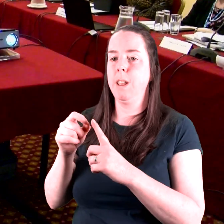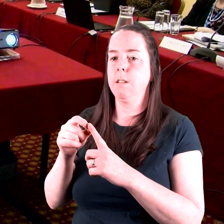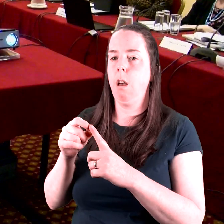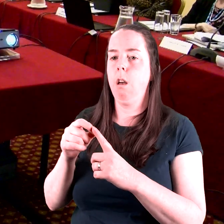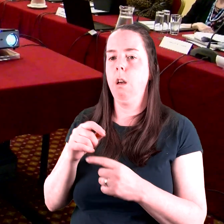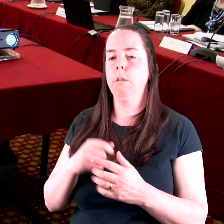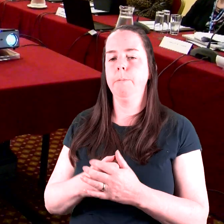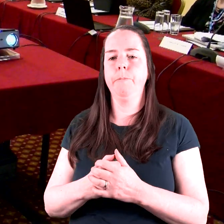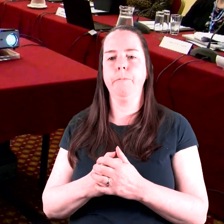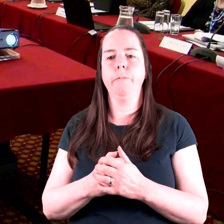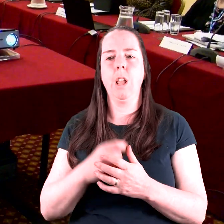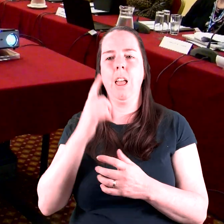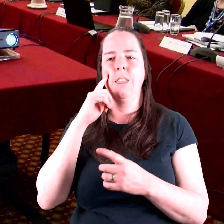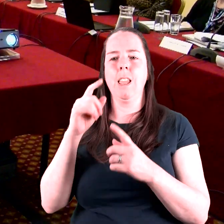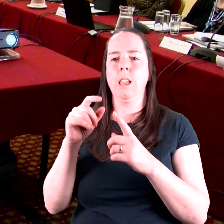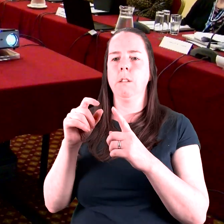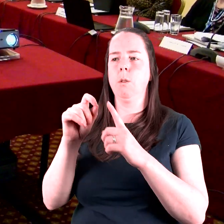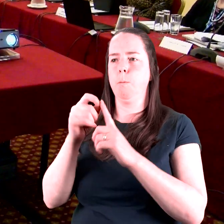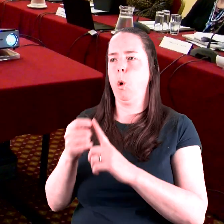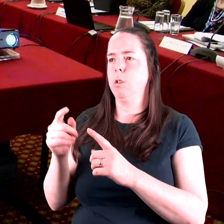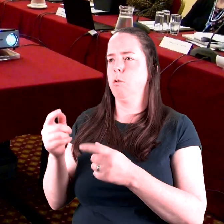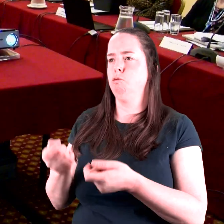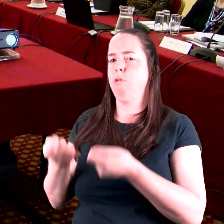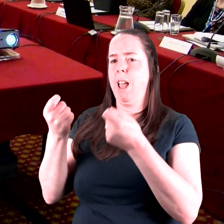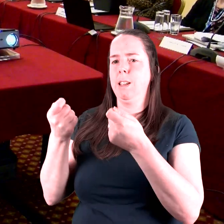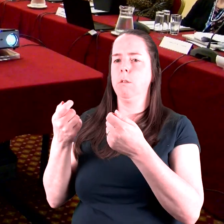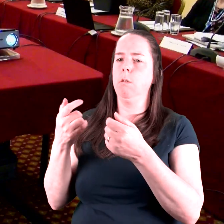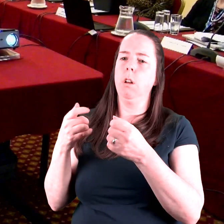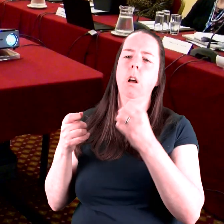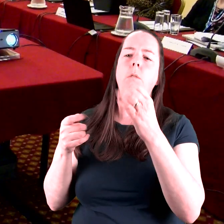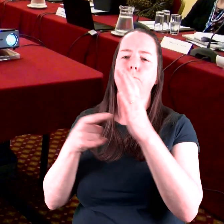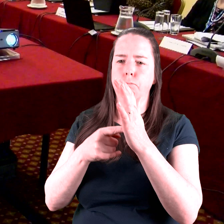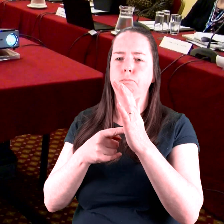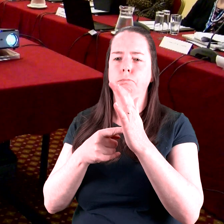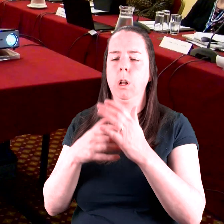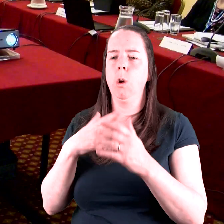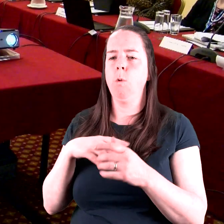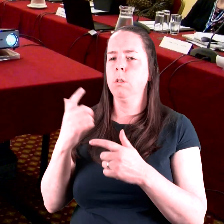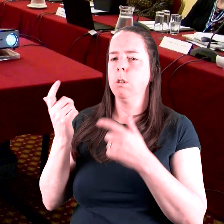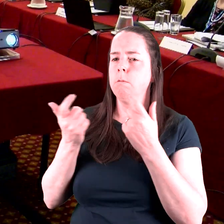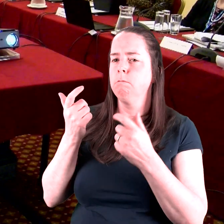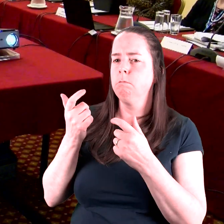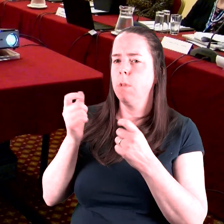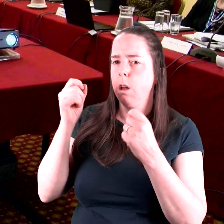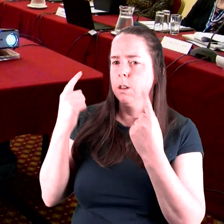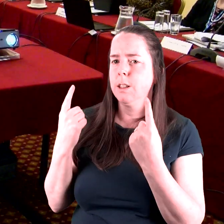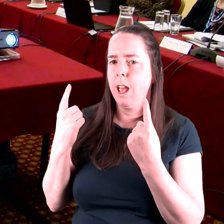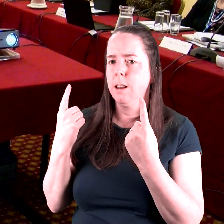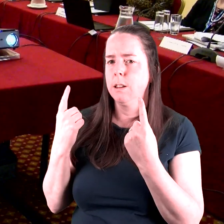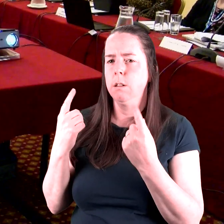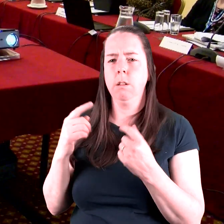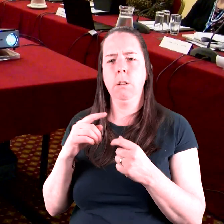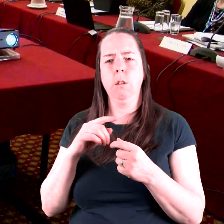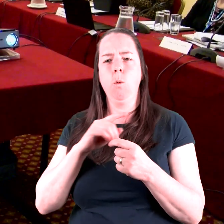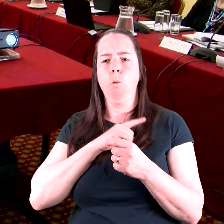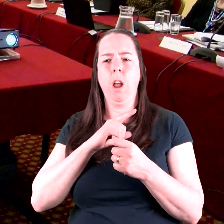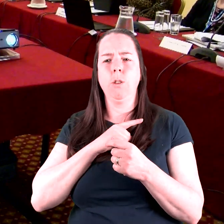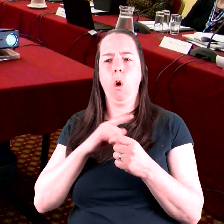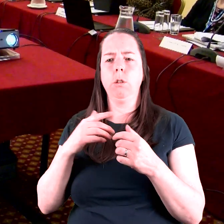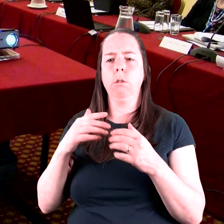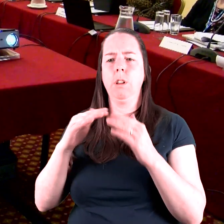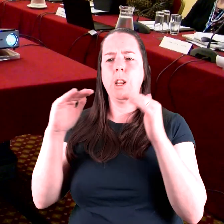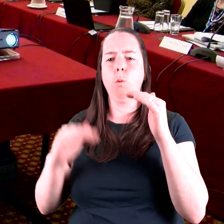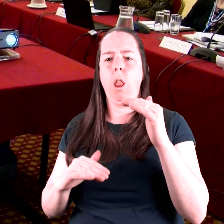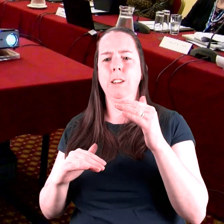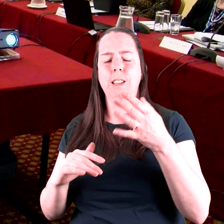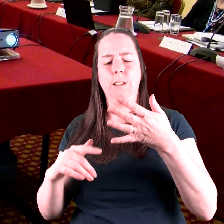and thank you, Peter. I think the point you raise is really crucial, and I just want to find out why can't we put